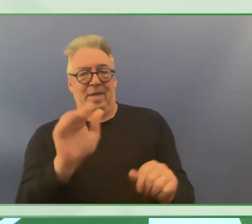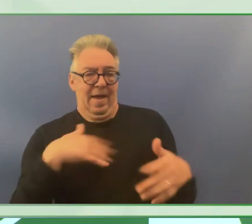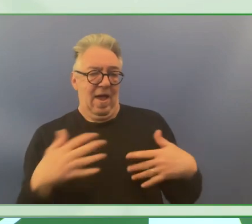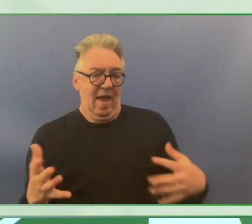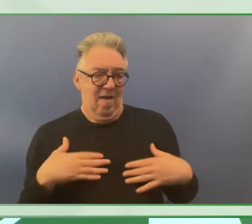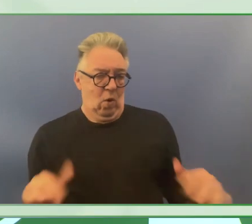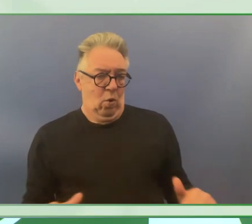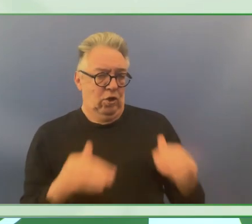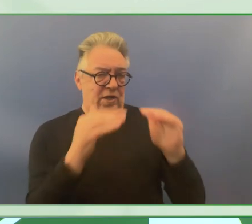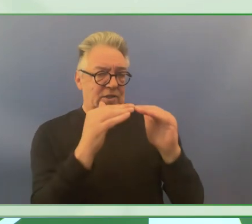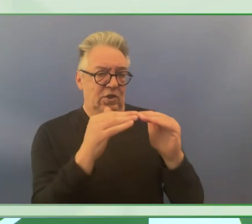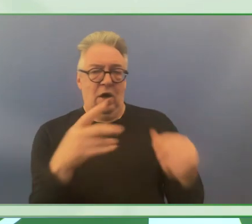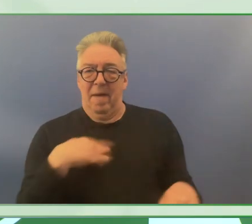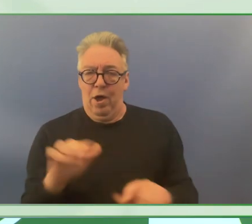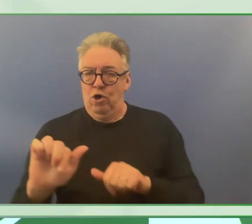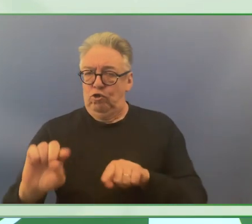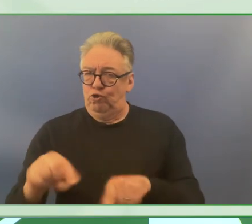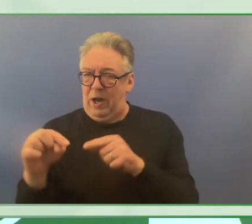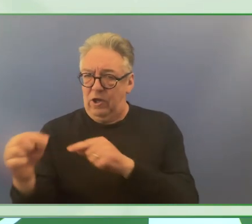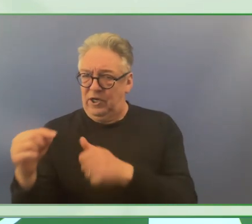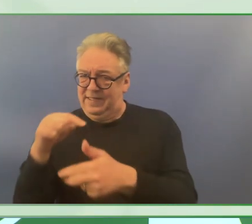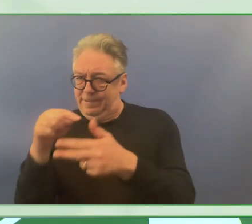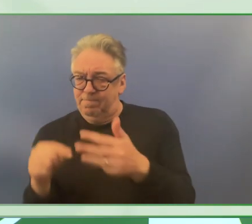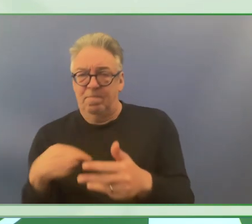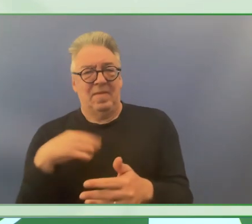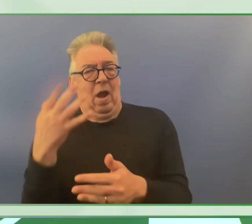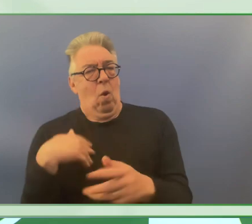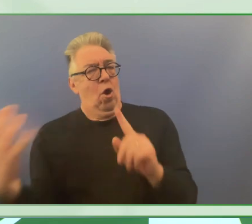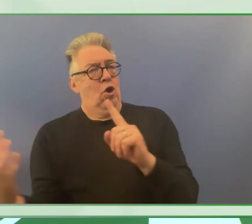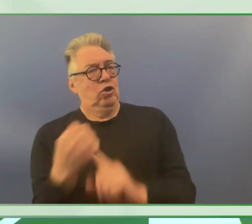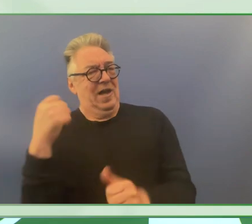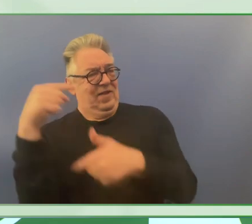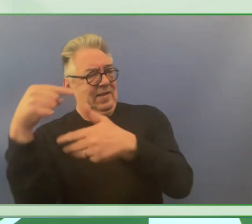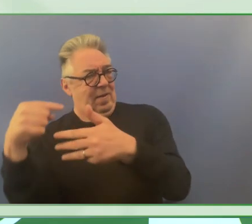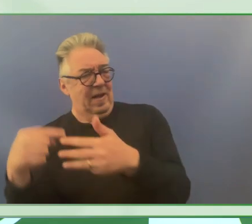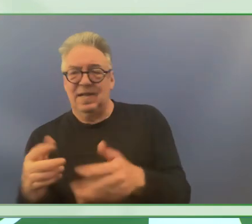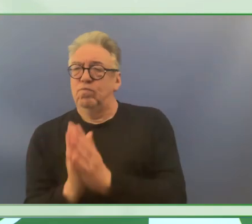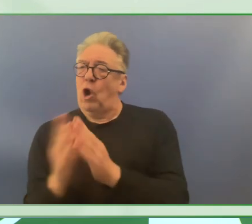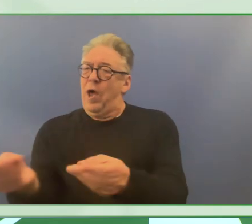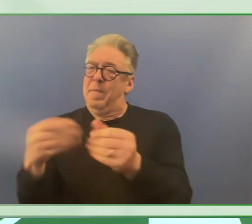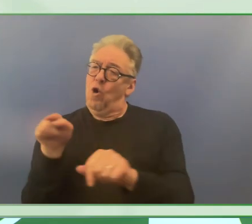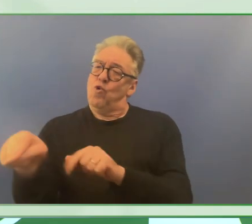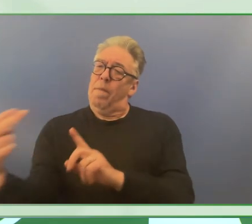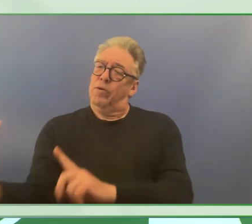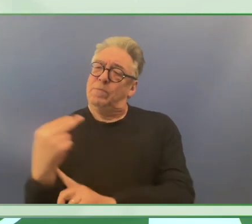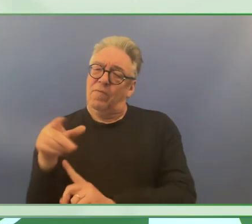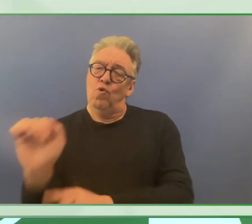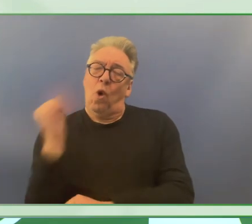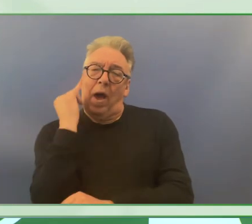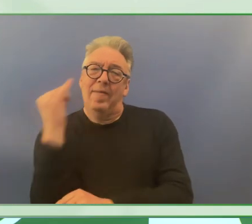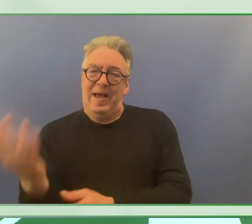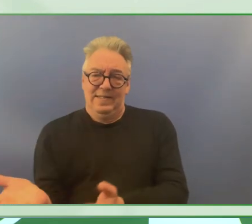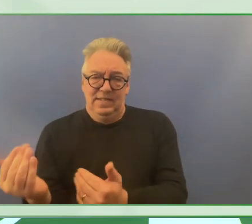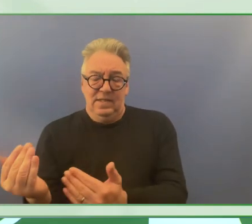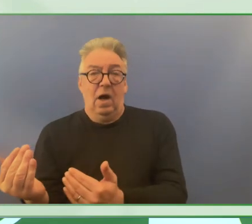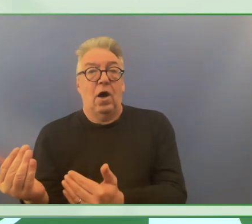current challenges I'm facing, I would like to achieve this and that. Please give me your perspective and your ideas. I think then you will have really